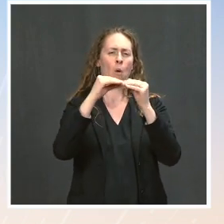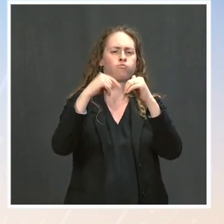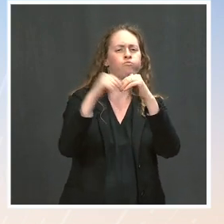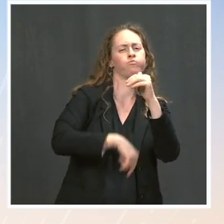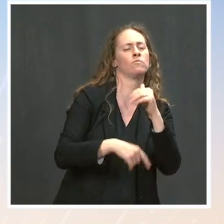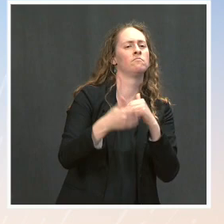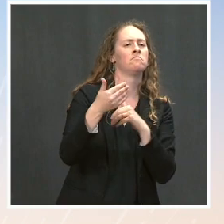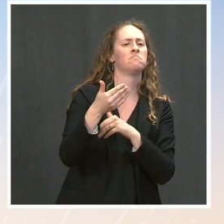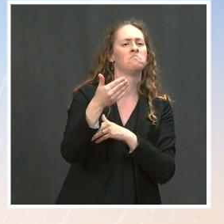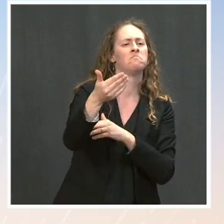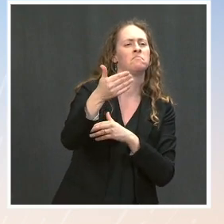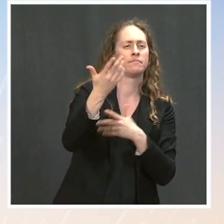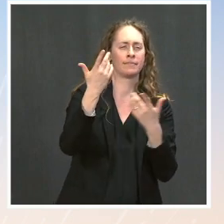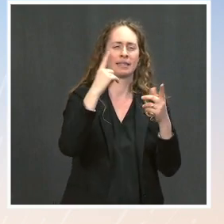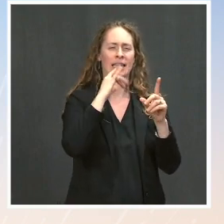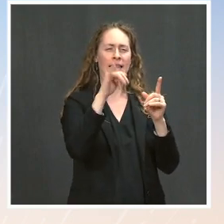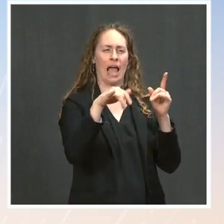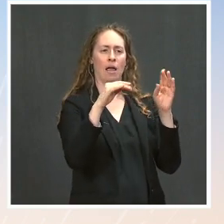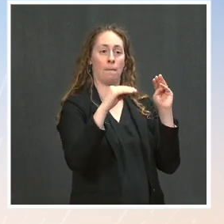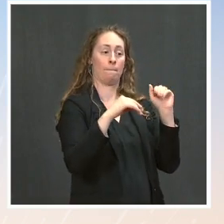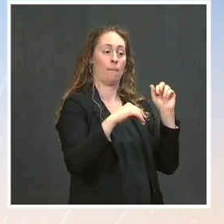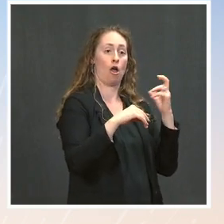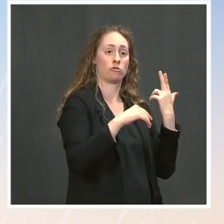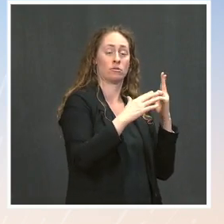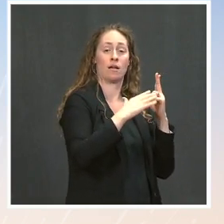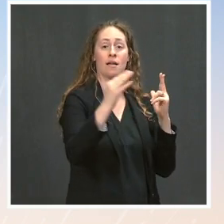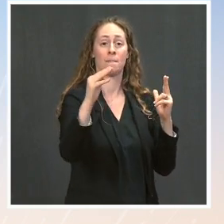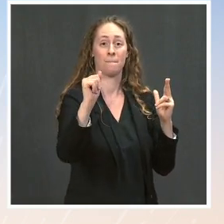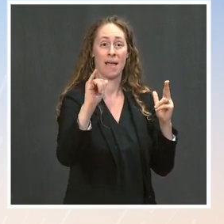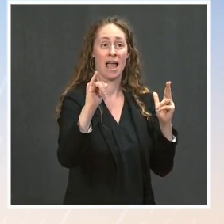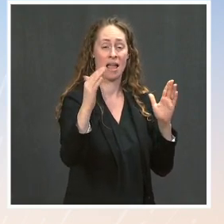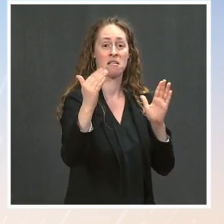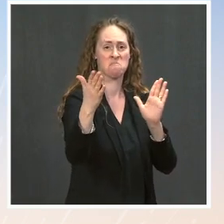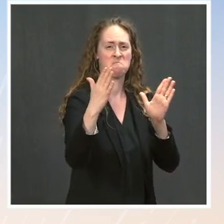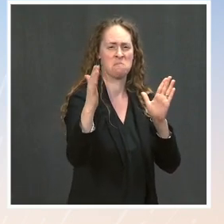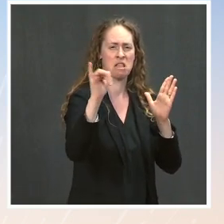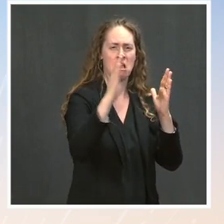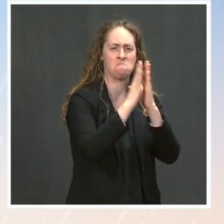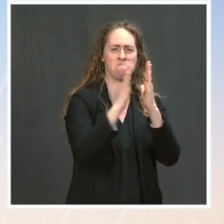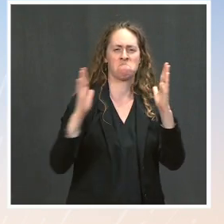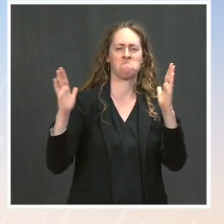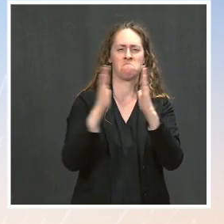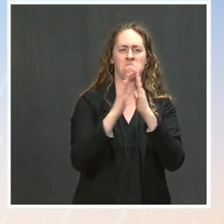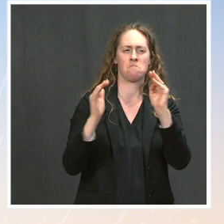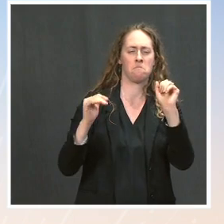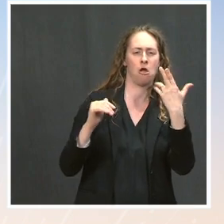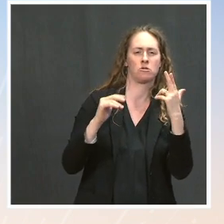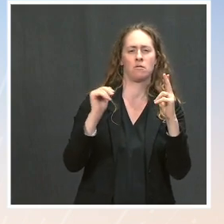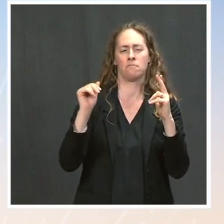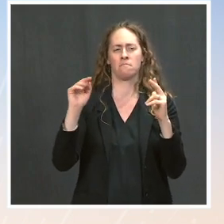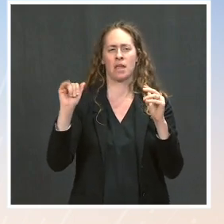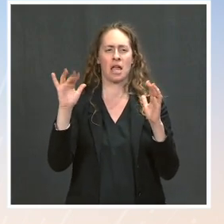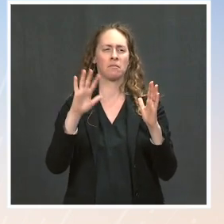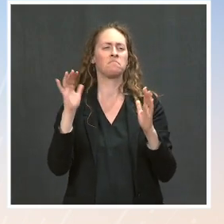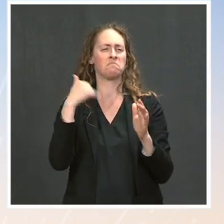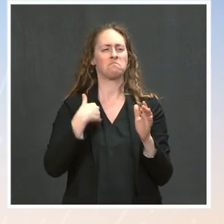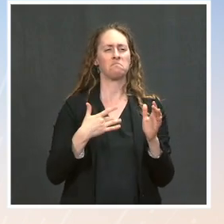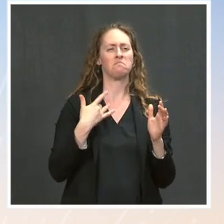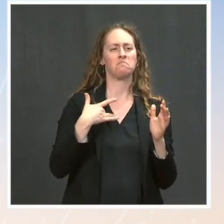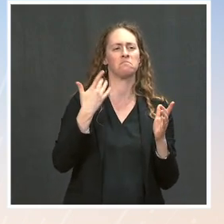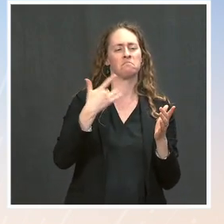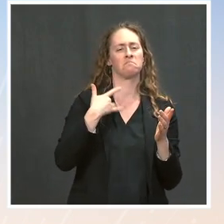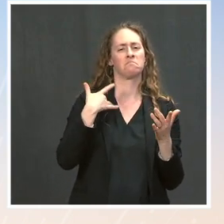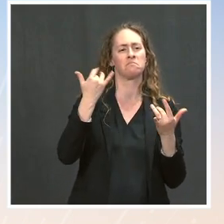probably early May or late April time. That will give us a greater assessment. We have every confidence we will be over 50% of schools open 5 days